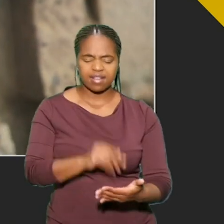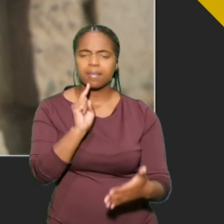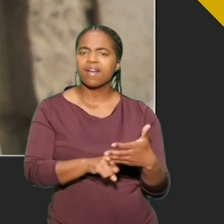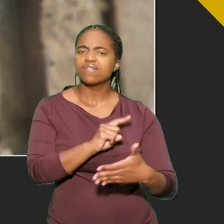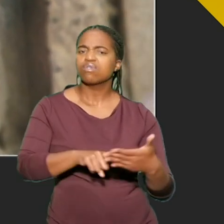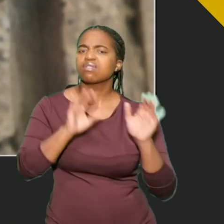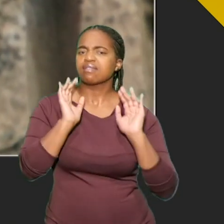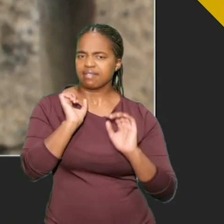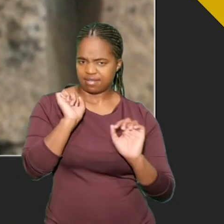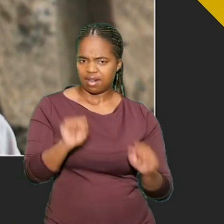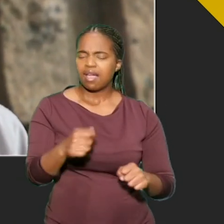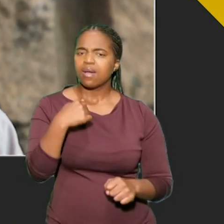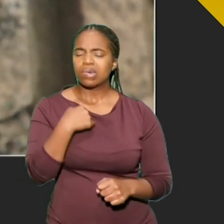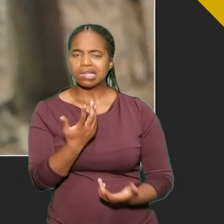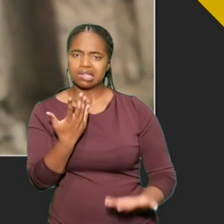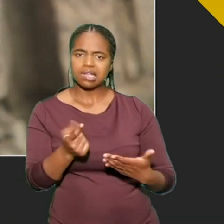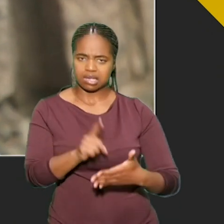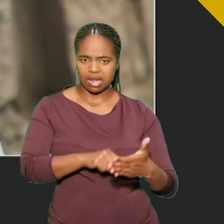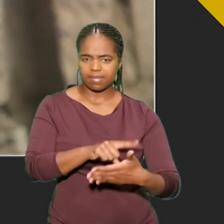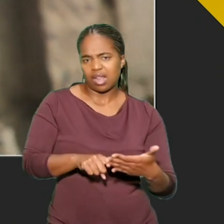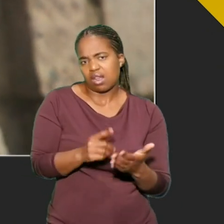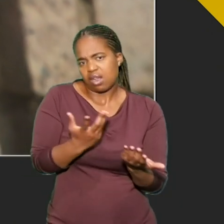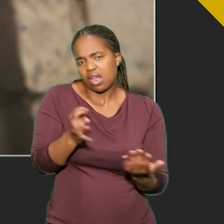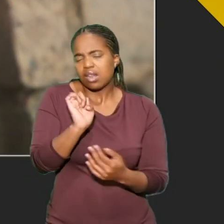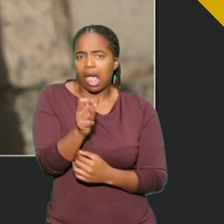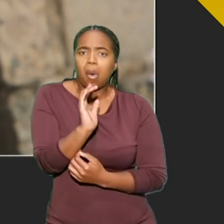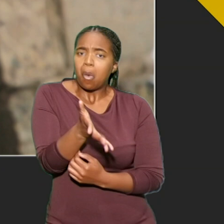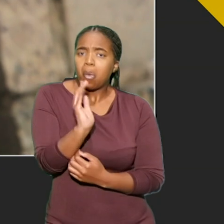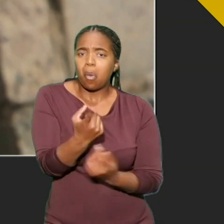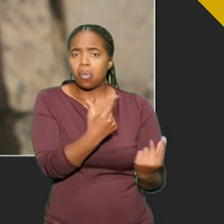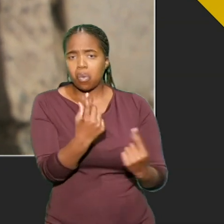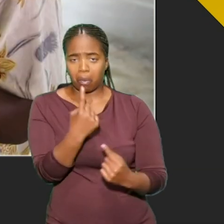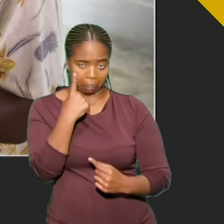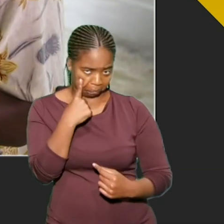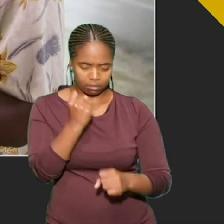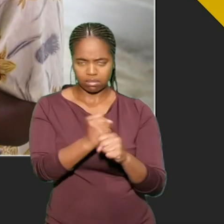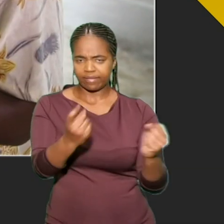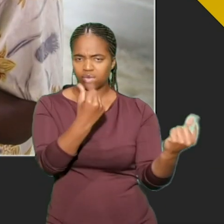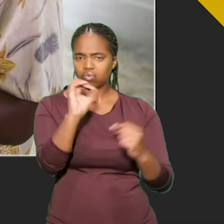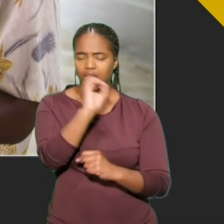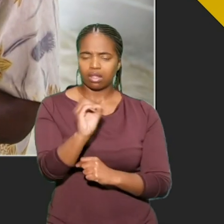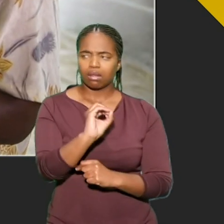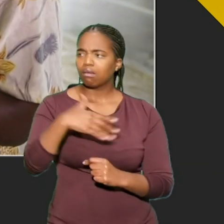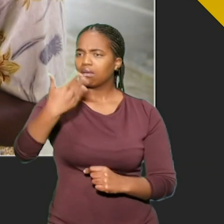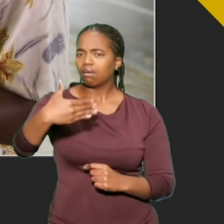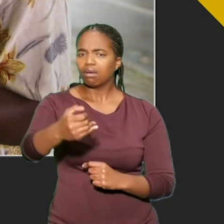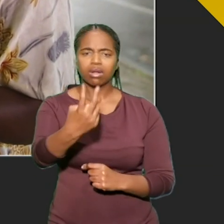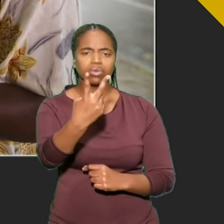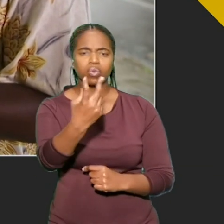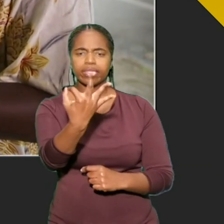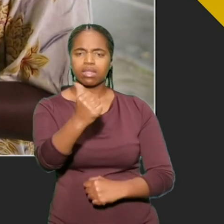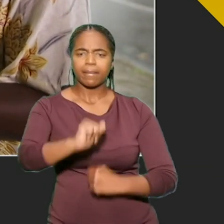been tempted ngalawo ama votes ngalawo ama thembiso zabo ezingekho. Then when times goes on, maybe in 2-3 months